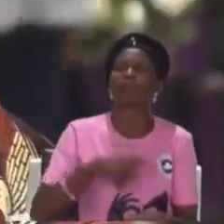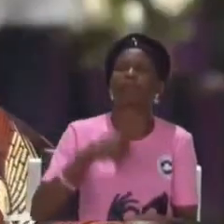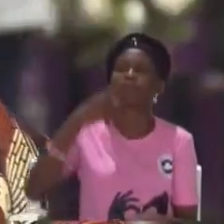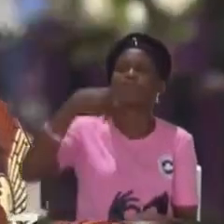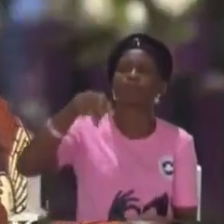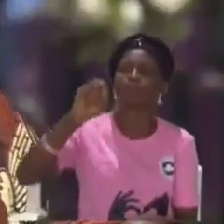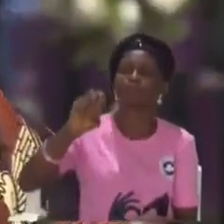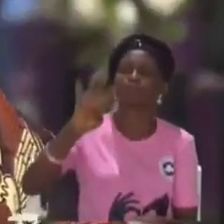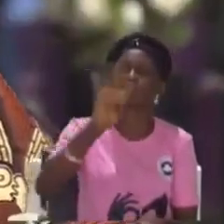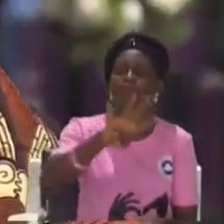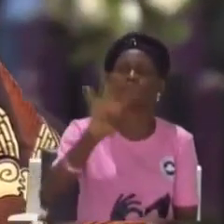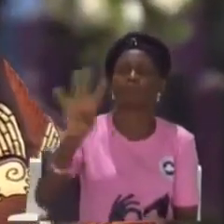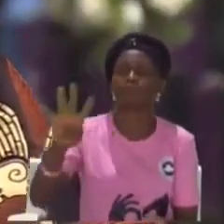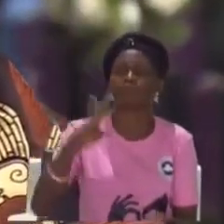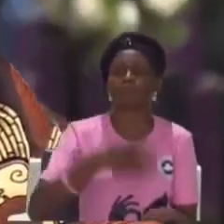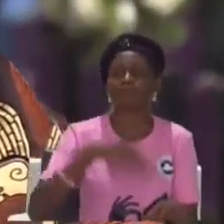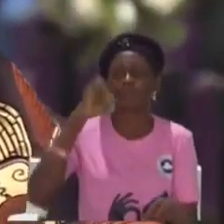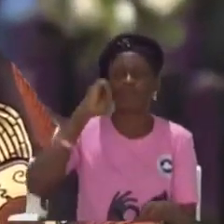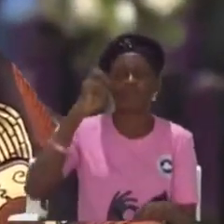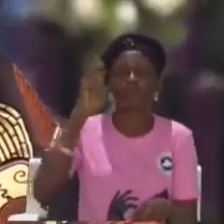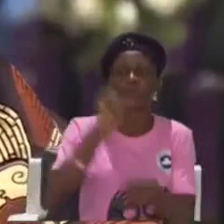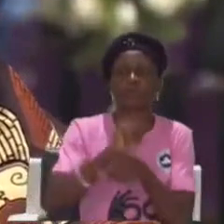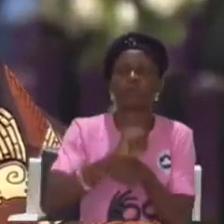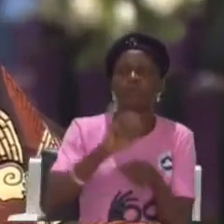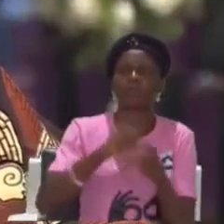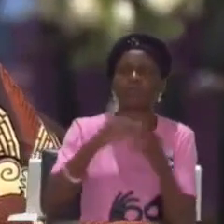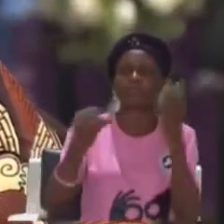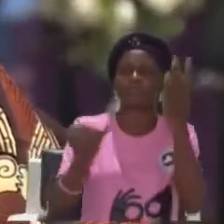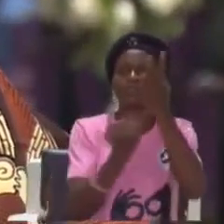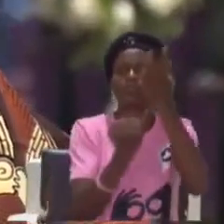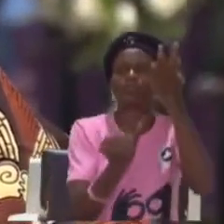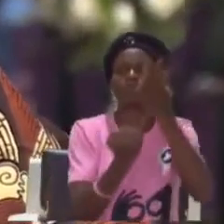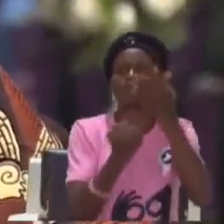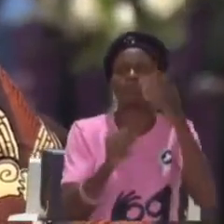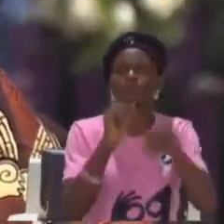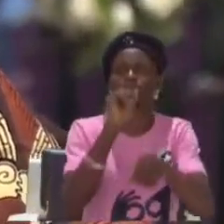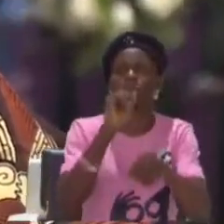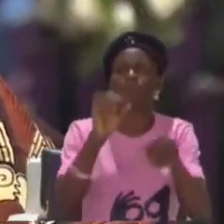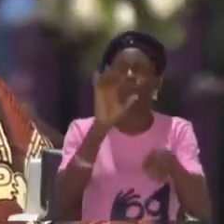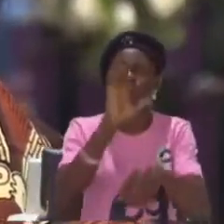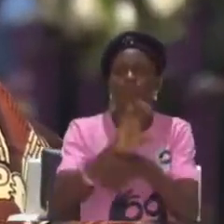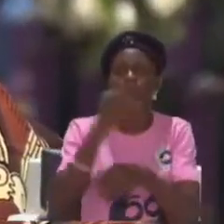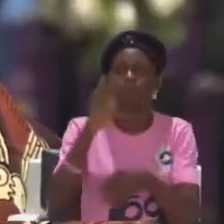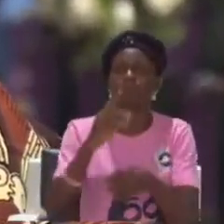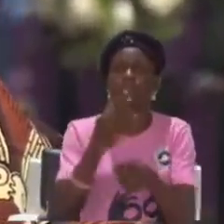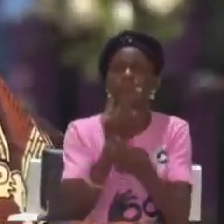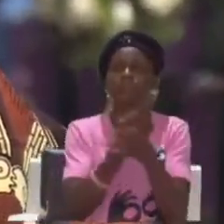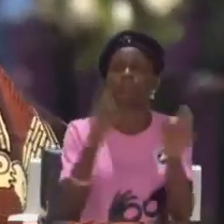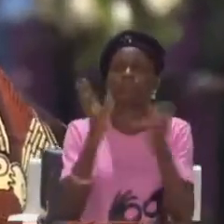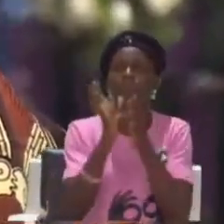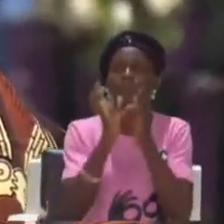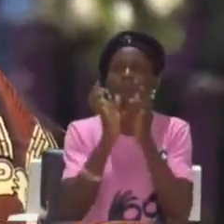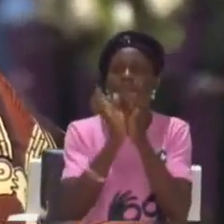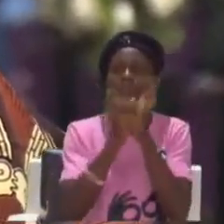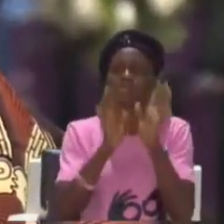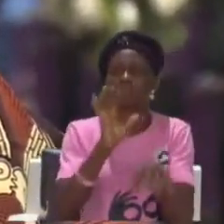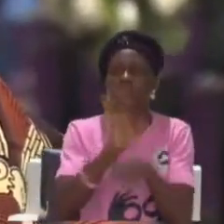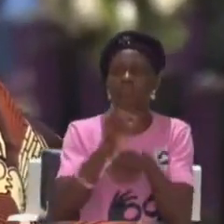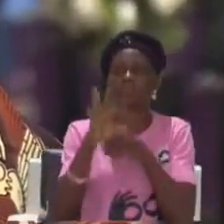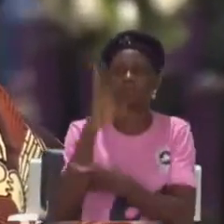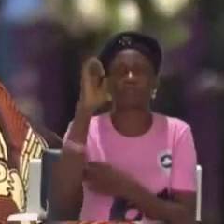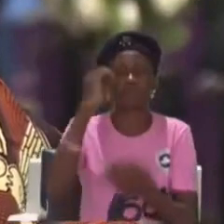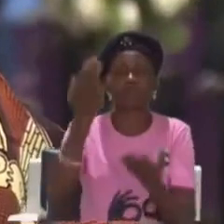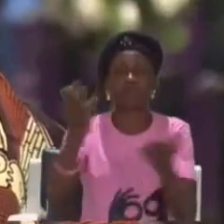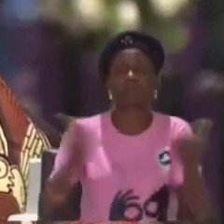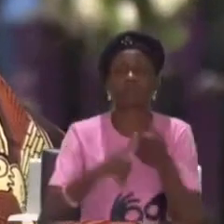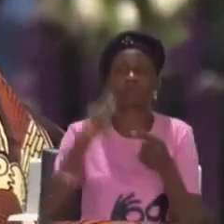44. And I work in the Junior Church of the Redeemed Christian Church of God. I'm here to